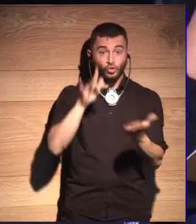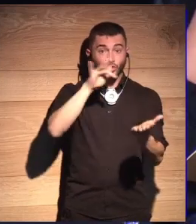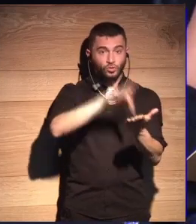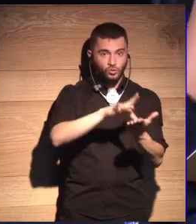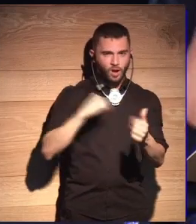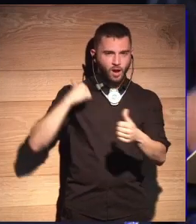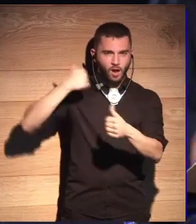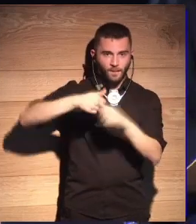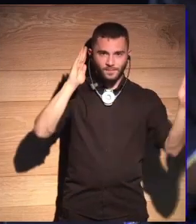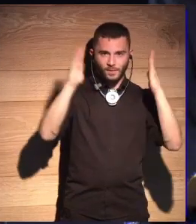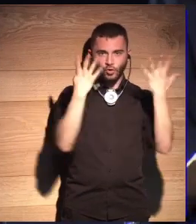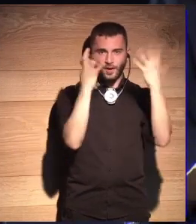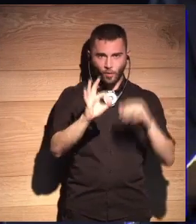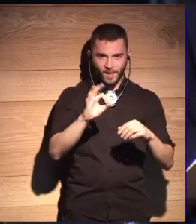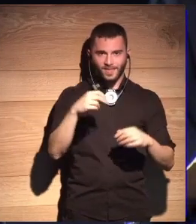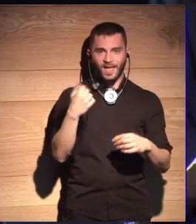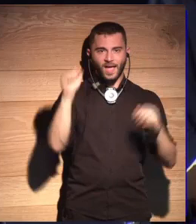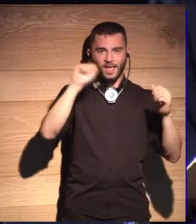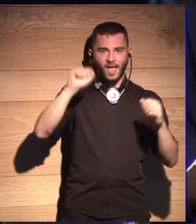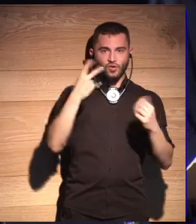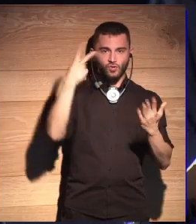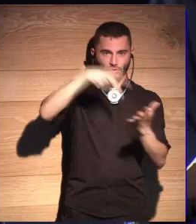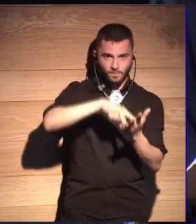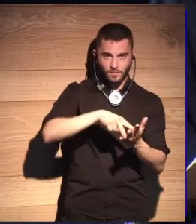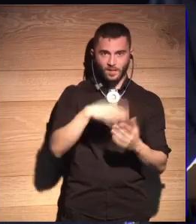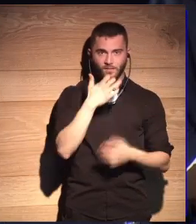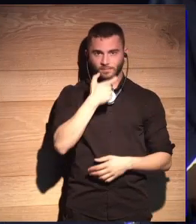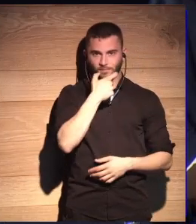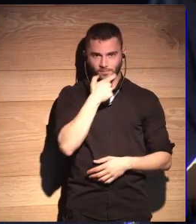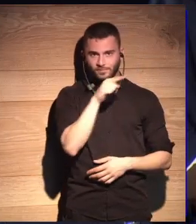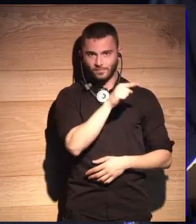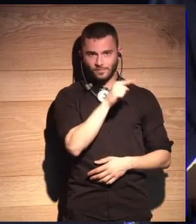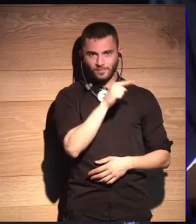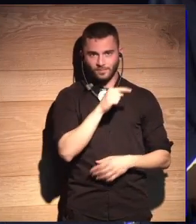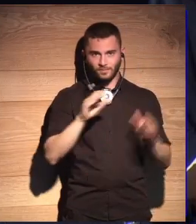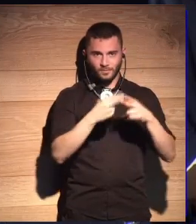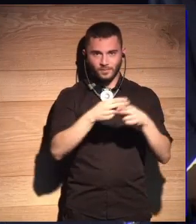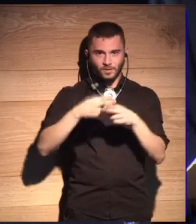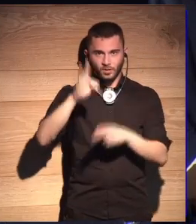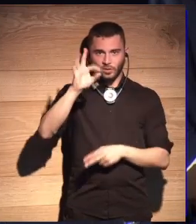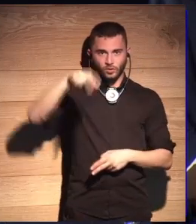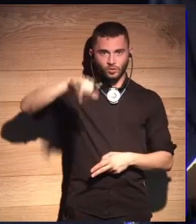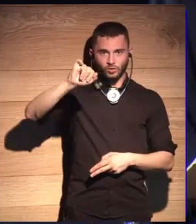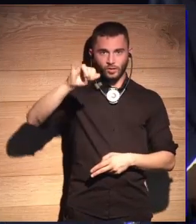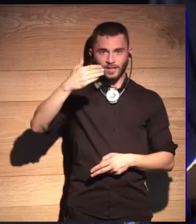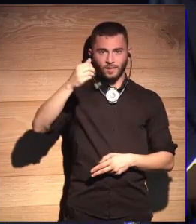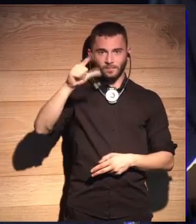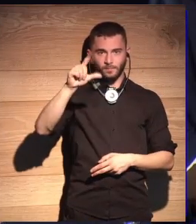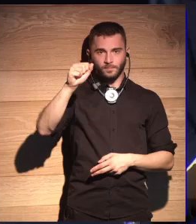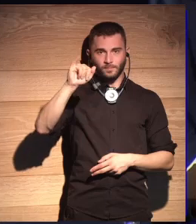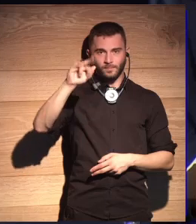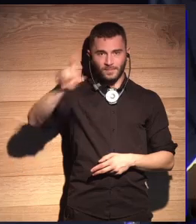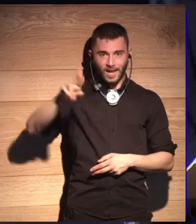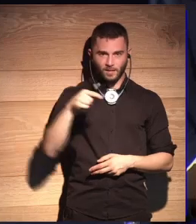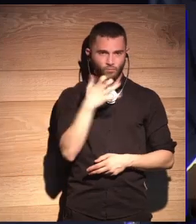and 2000s, particularly, I mean, in Britain, Tony Blair's Labour Party was a classic case of this, but this has been something